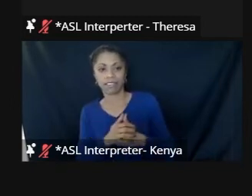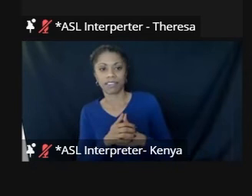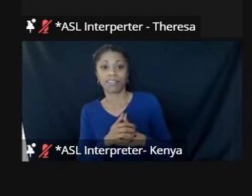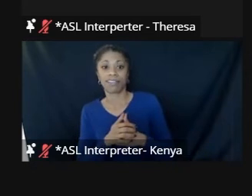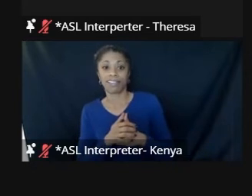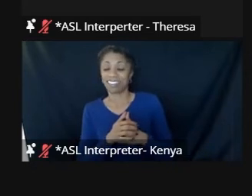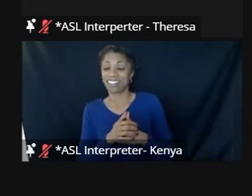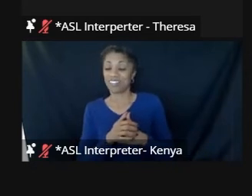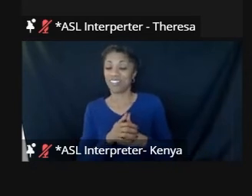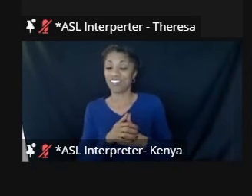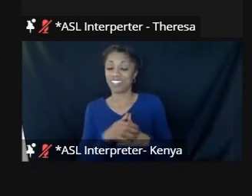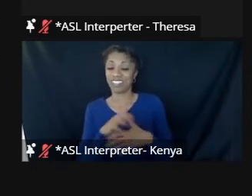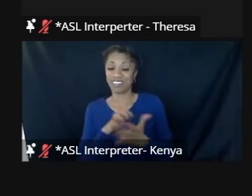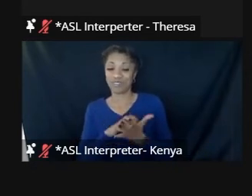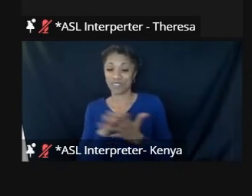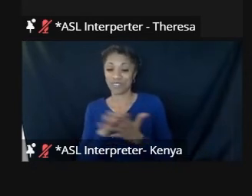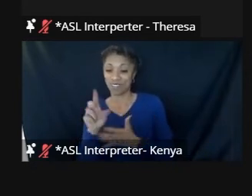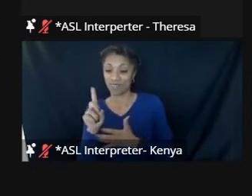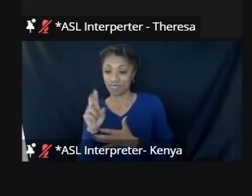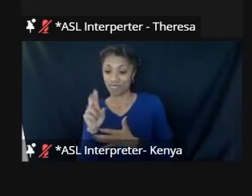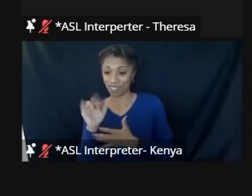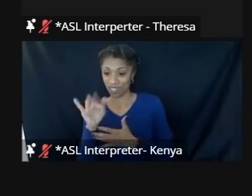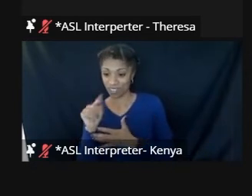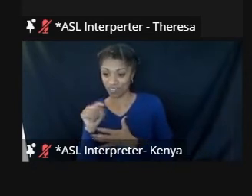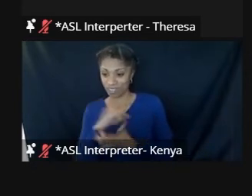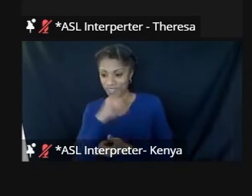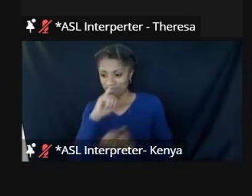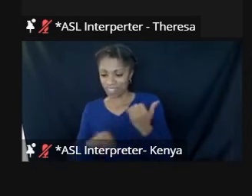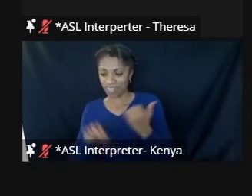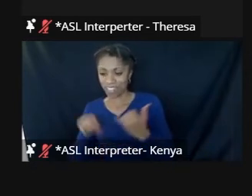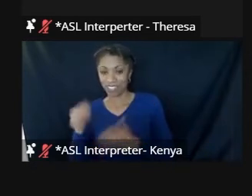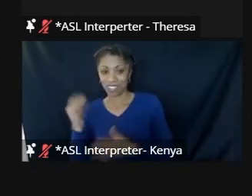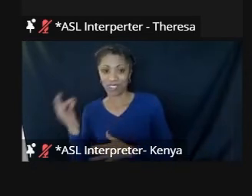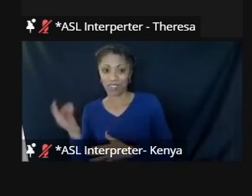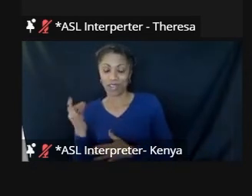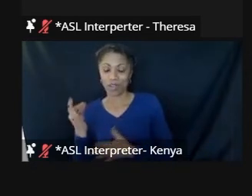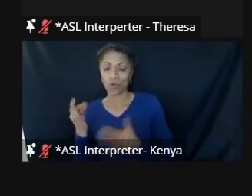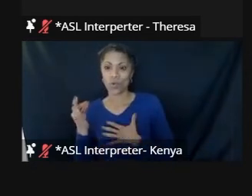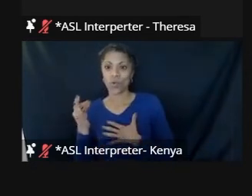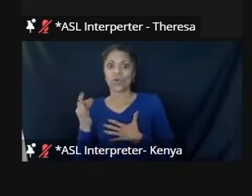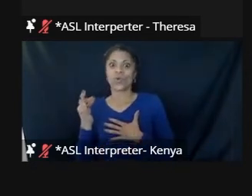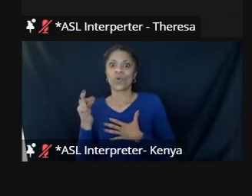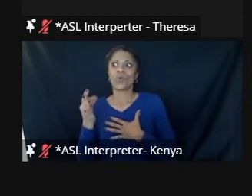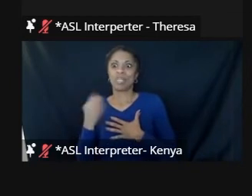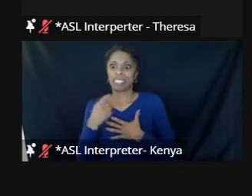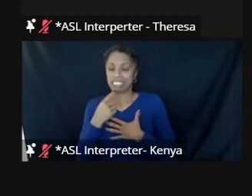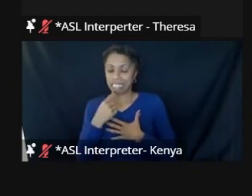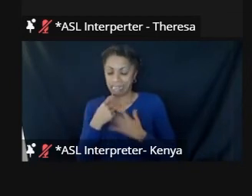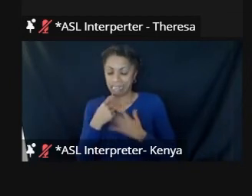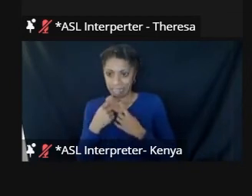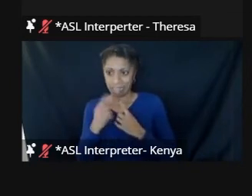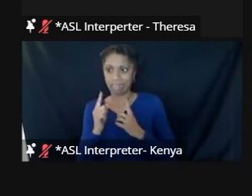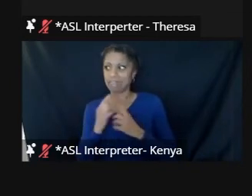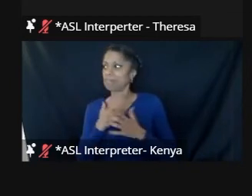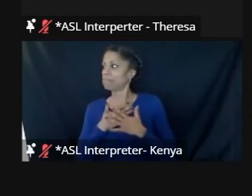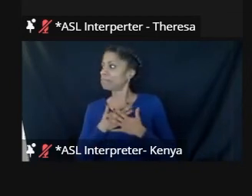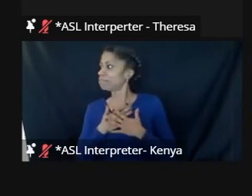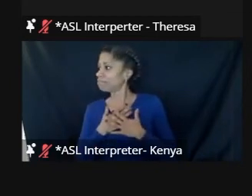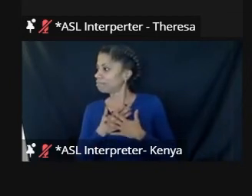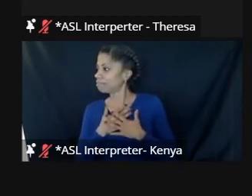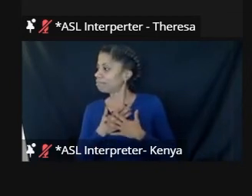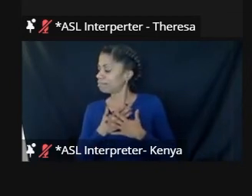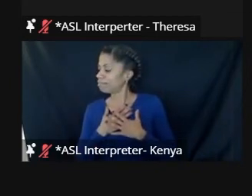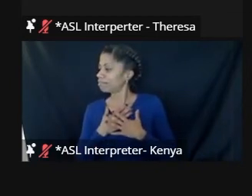this Friday. Just catching my breath a little bit right there, just reading that out loud, saying that in a real space